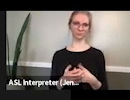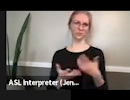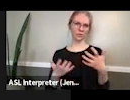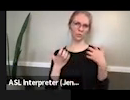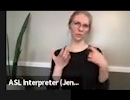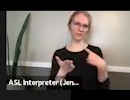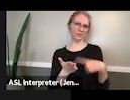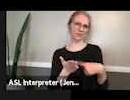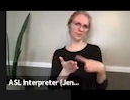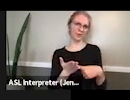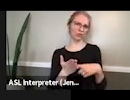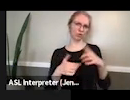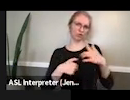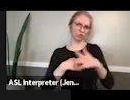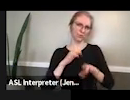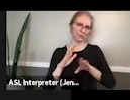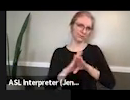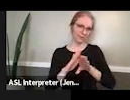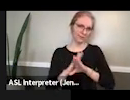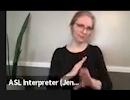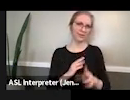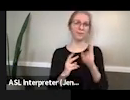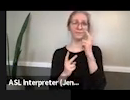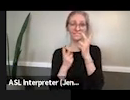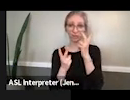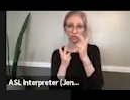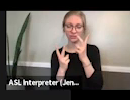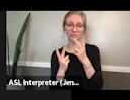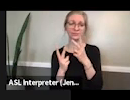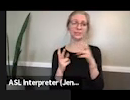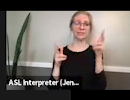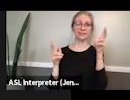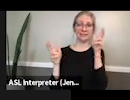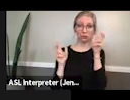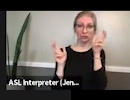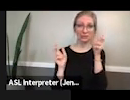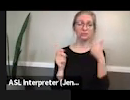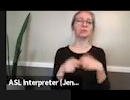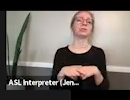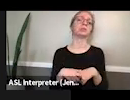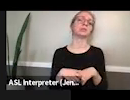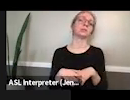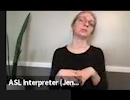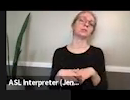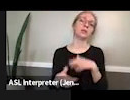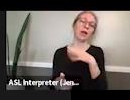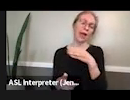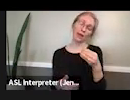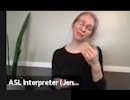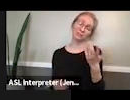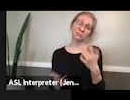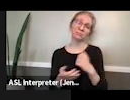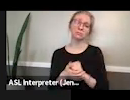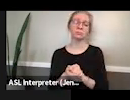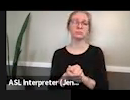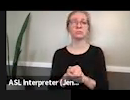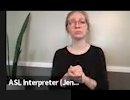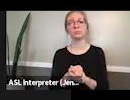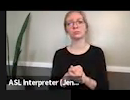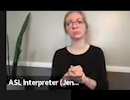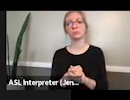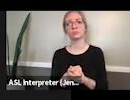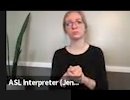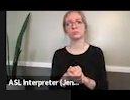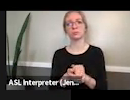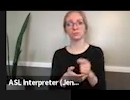early development of vision, early development of hearing. And in some respects, I'm sure those of you in